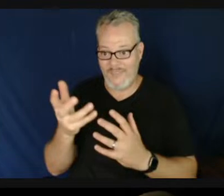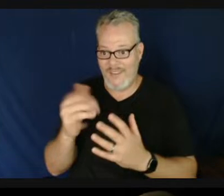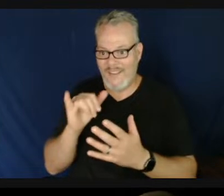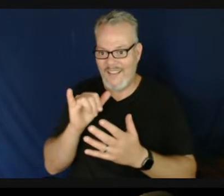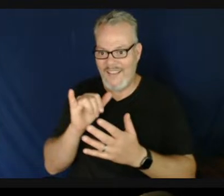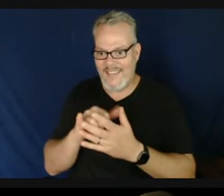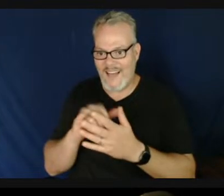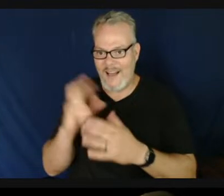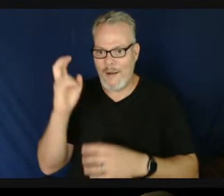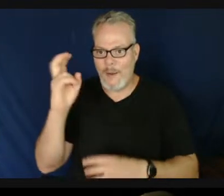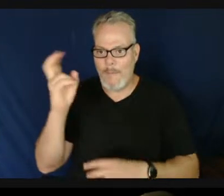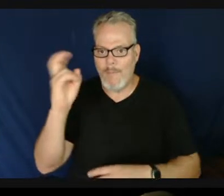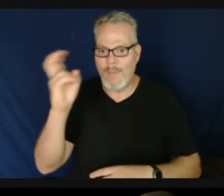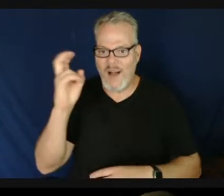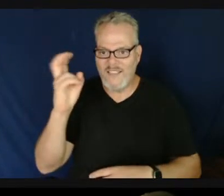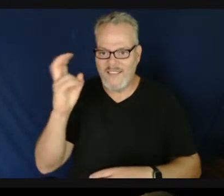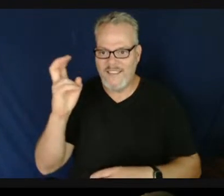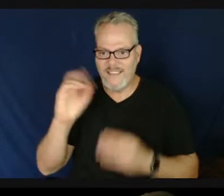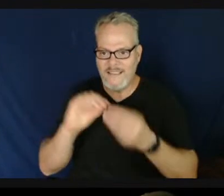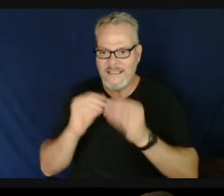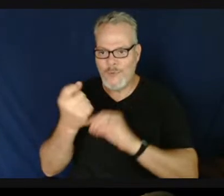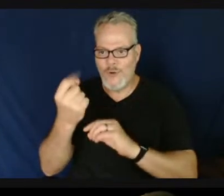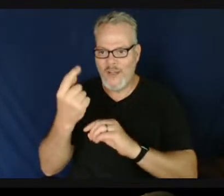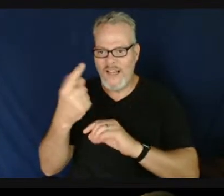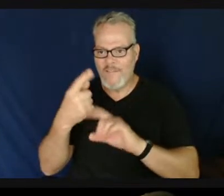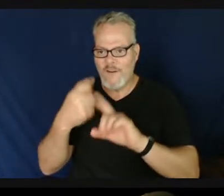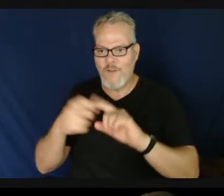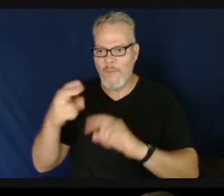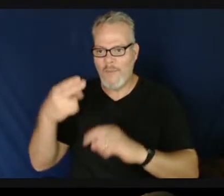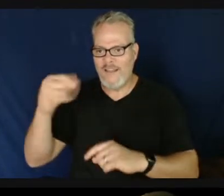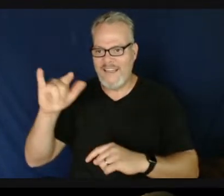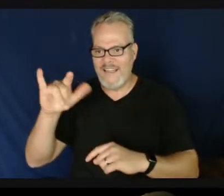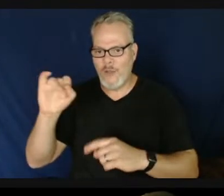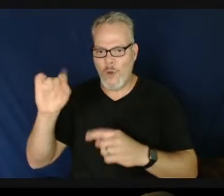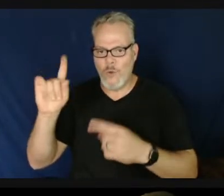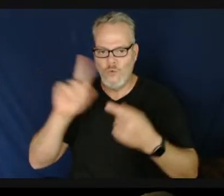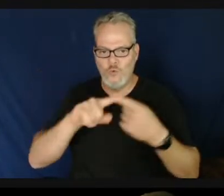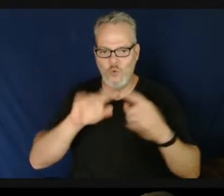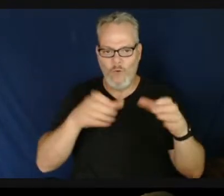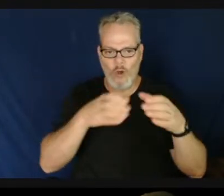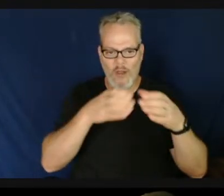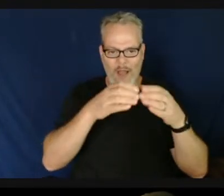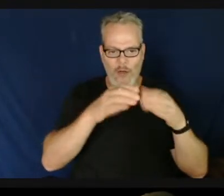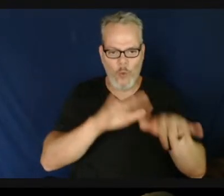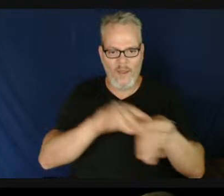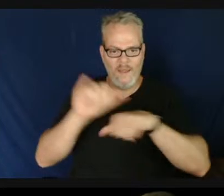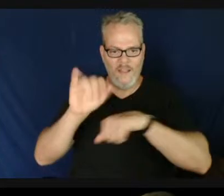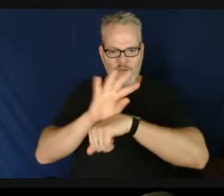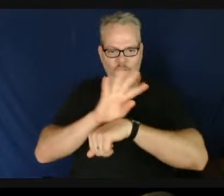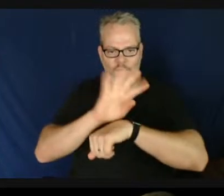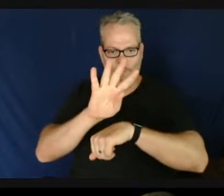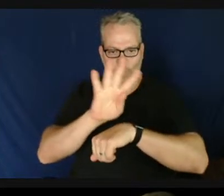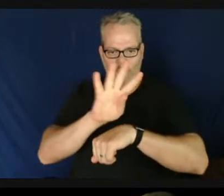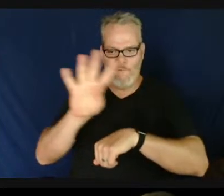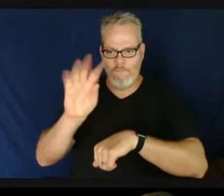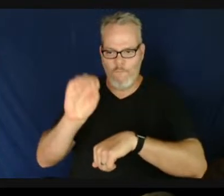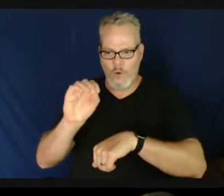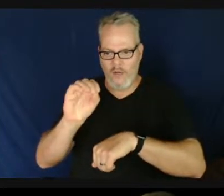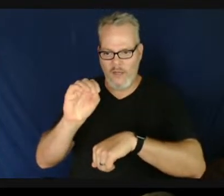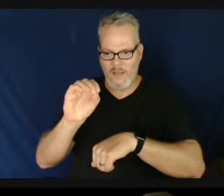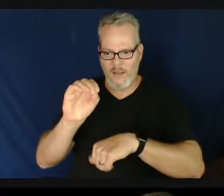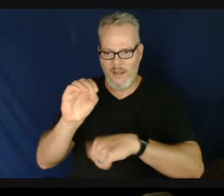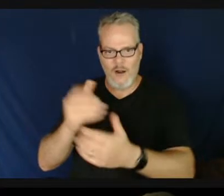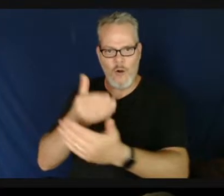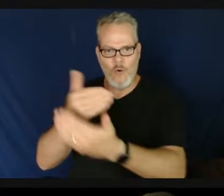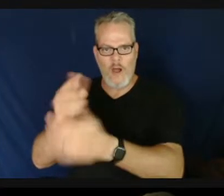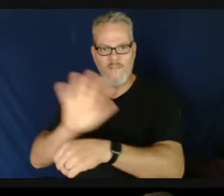express from Hilo to Volcano leaves Hilo 4:40 p.m., arrives Volcano National Park 5:50